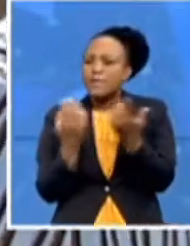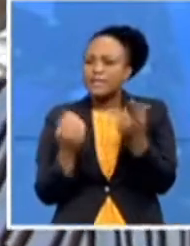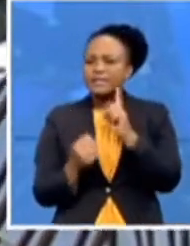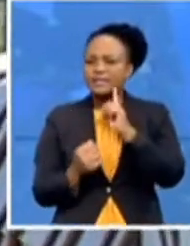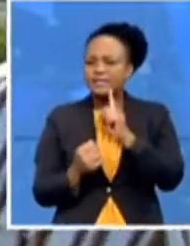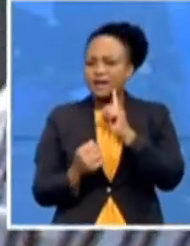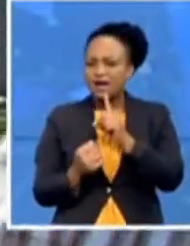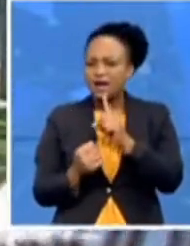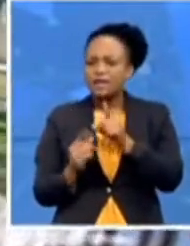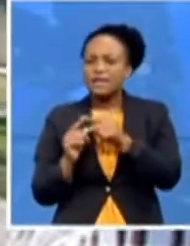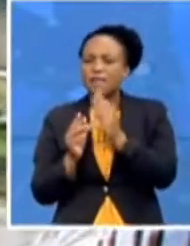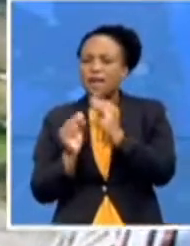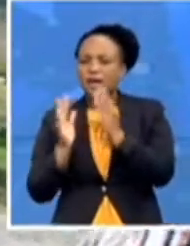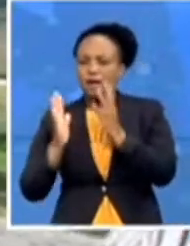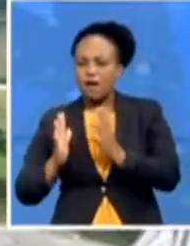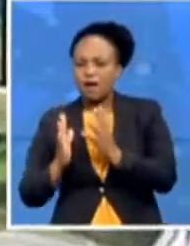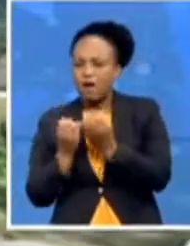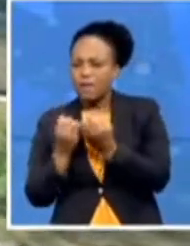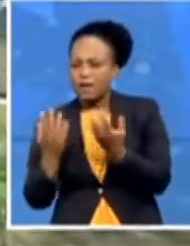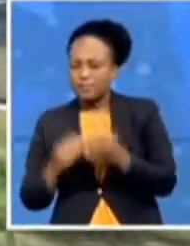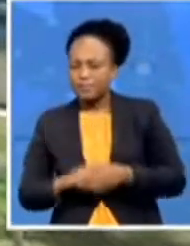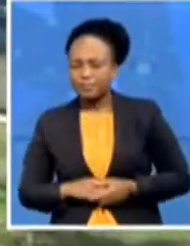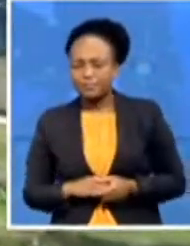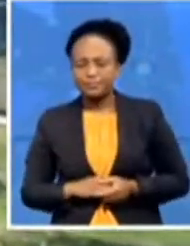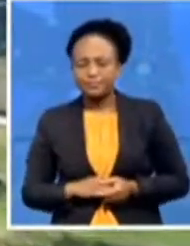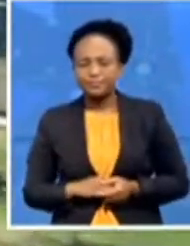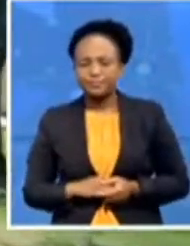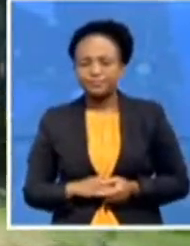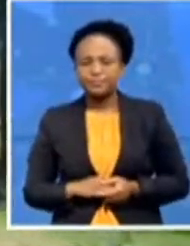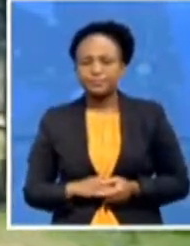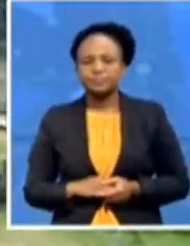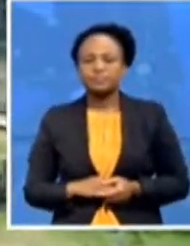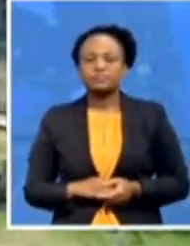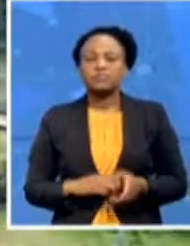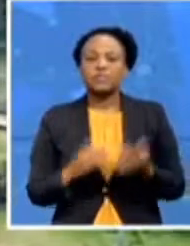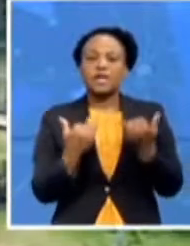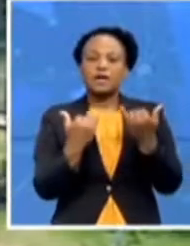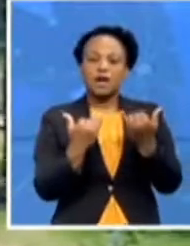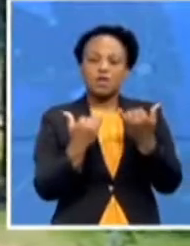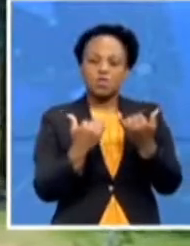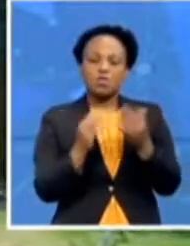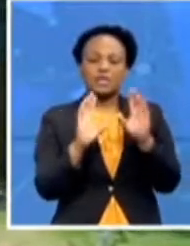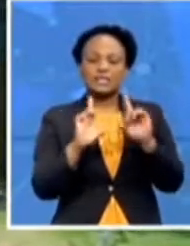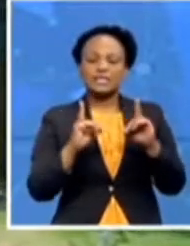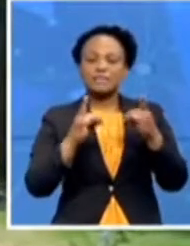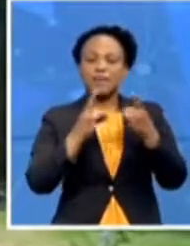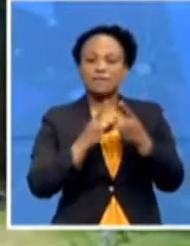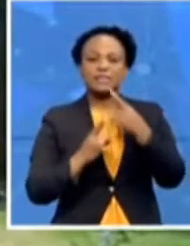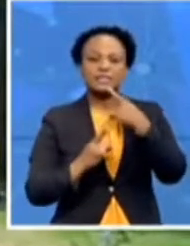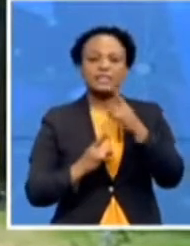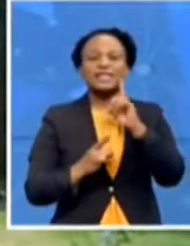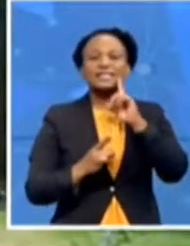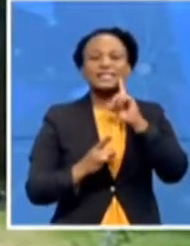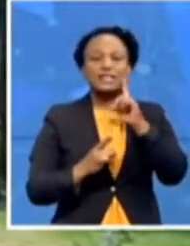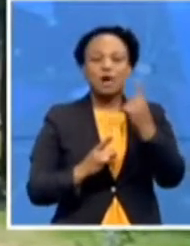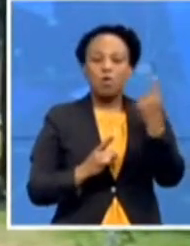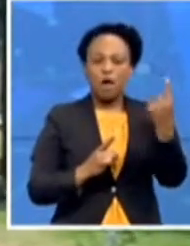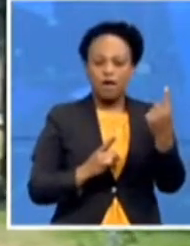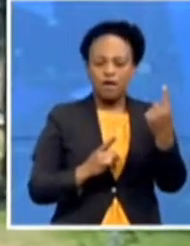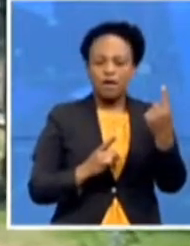here at this high school? The current ratio that the department gave us is 1 to 35. And we're one teacher